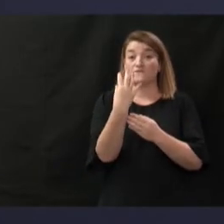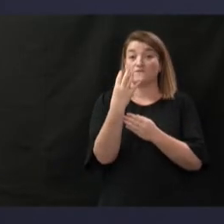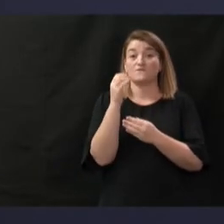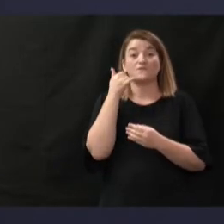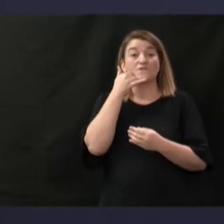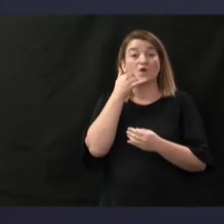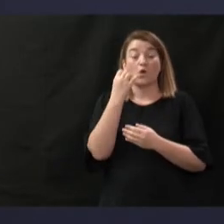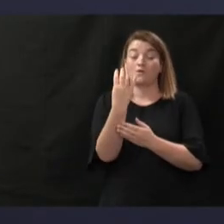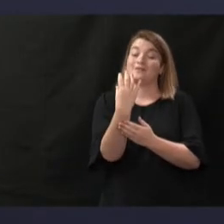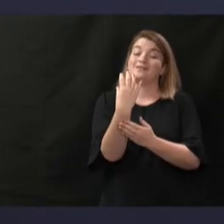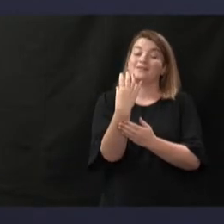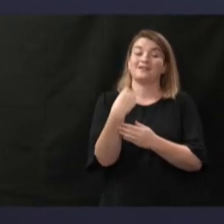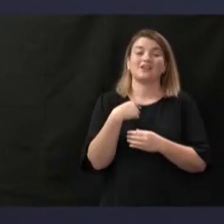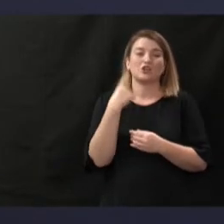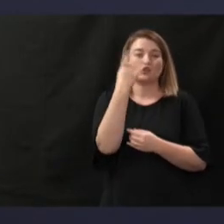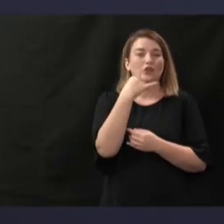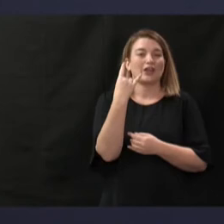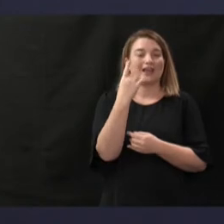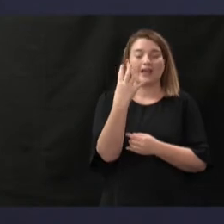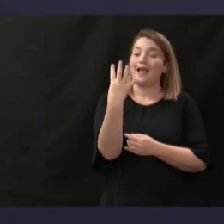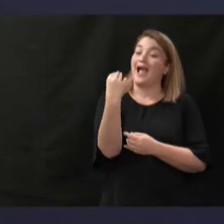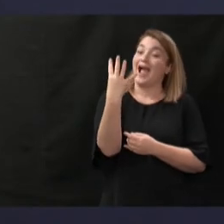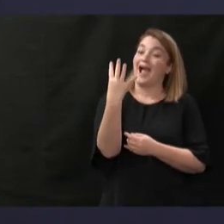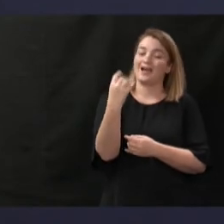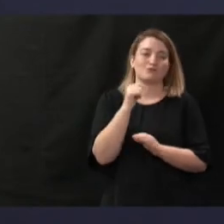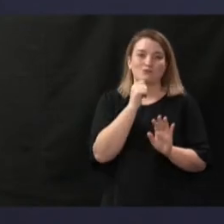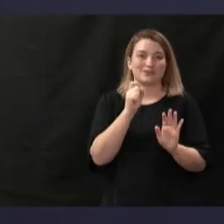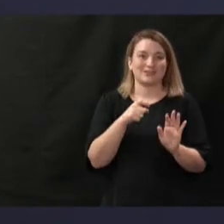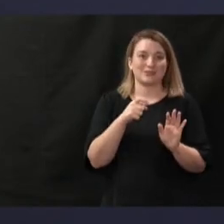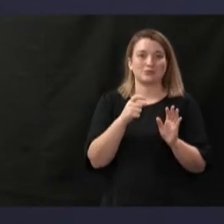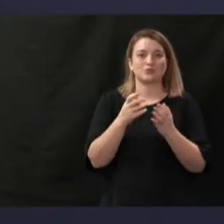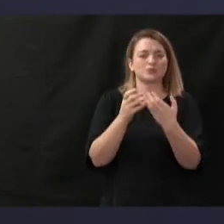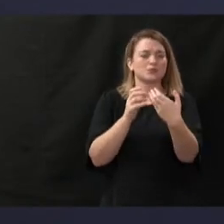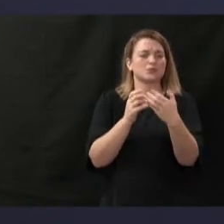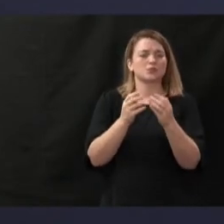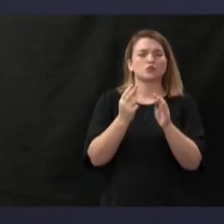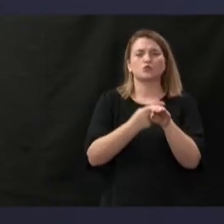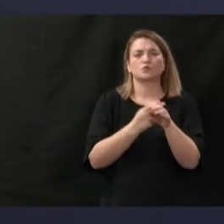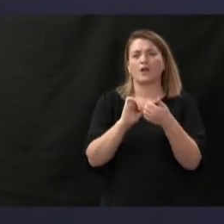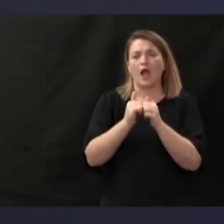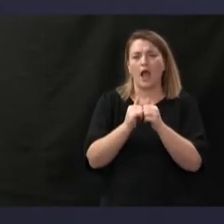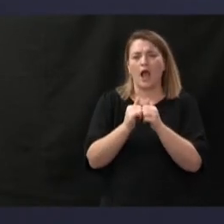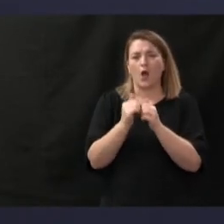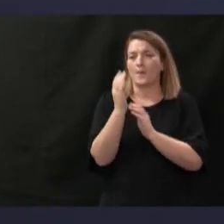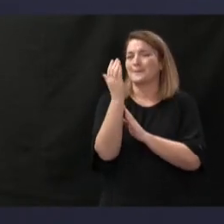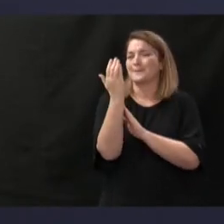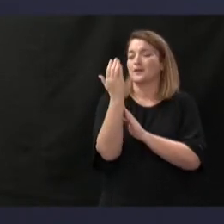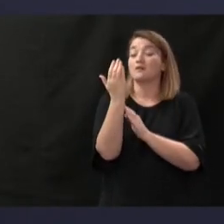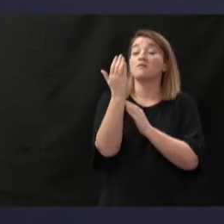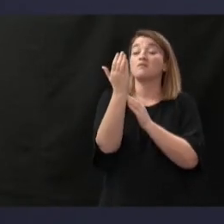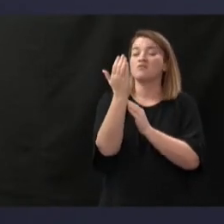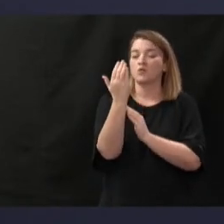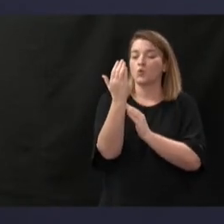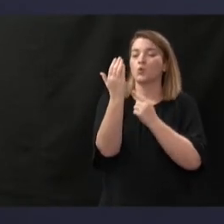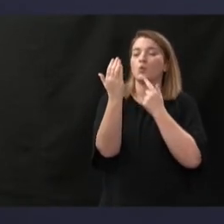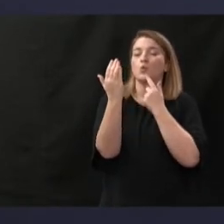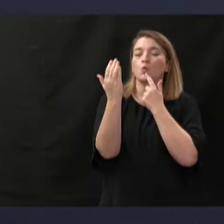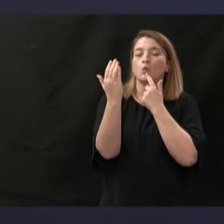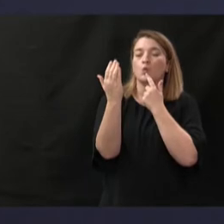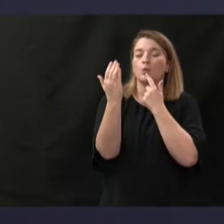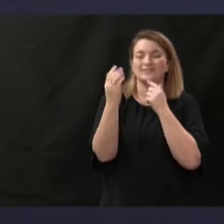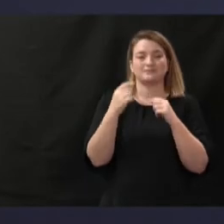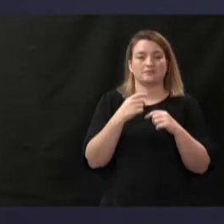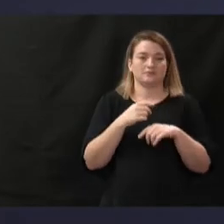like you're taking a selfie, but you don't actually have to take a selfie. I want you to use it as a mirror so that you can see for yourself with